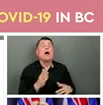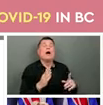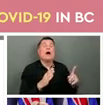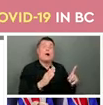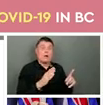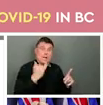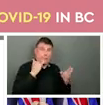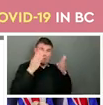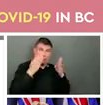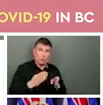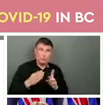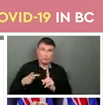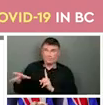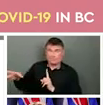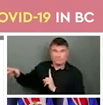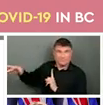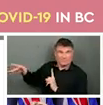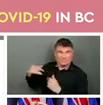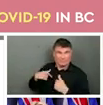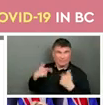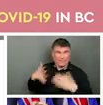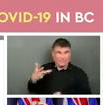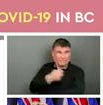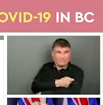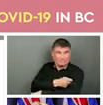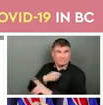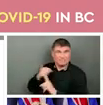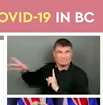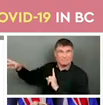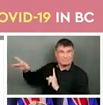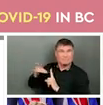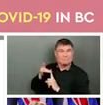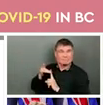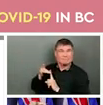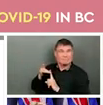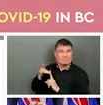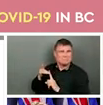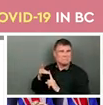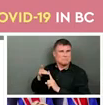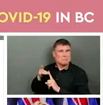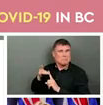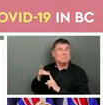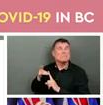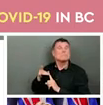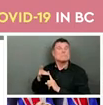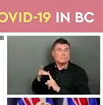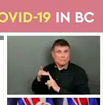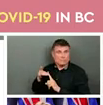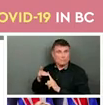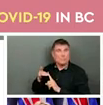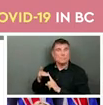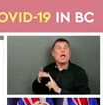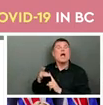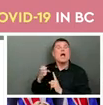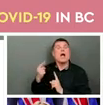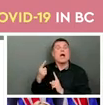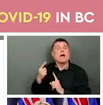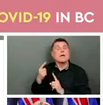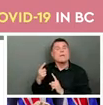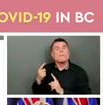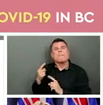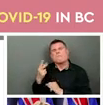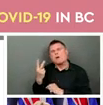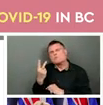not 100% protective in everybody. So we have seen about a 2% rate of